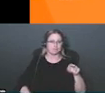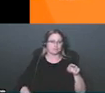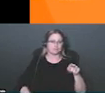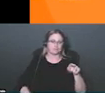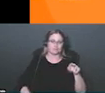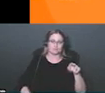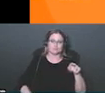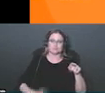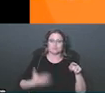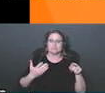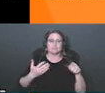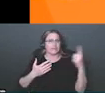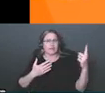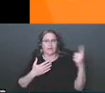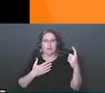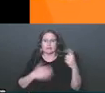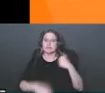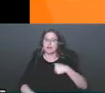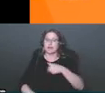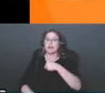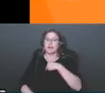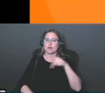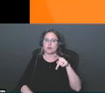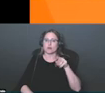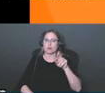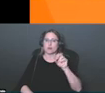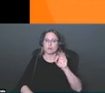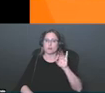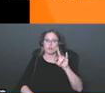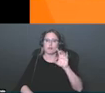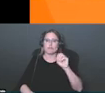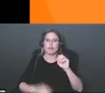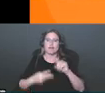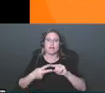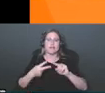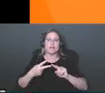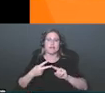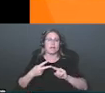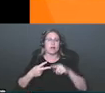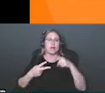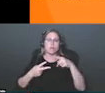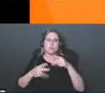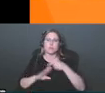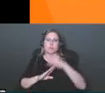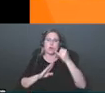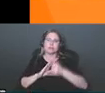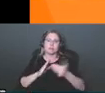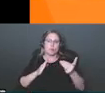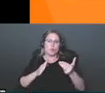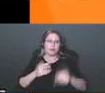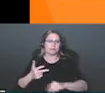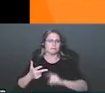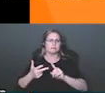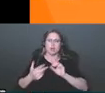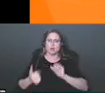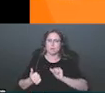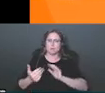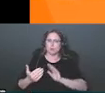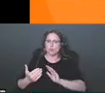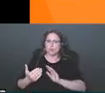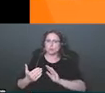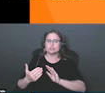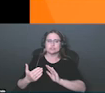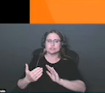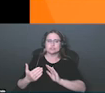they might ask your corporate profile, what your project is, what your approach is. With an RFP, that's typically your